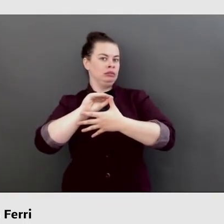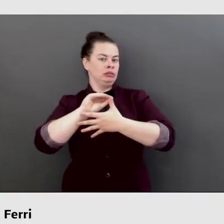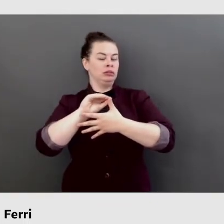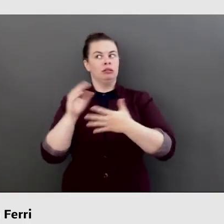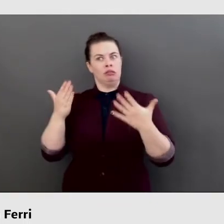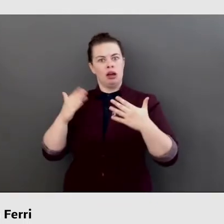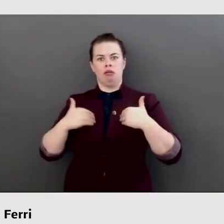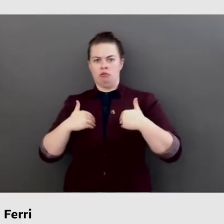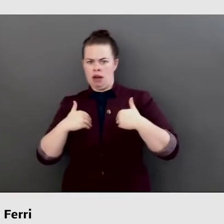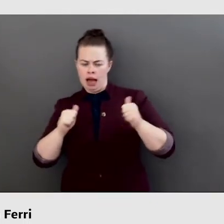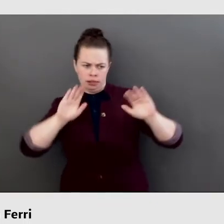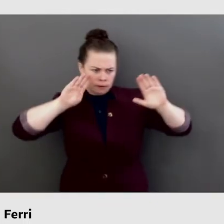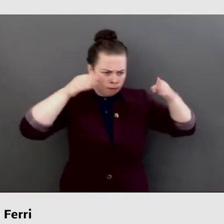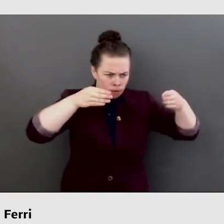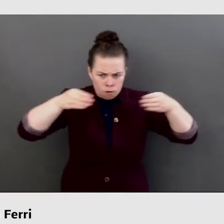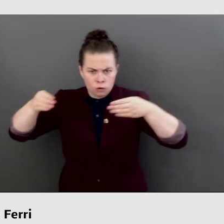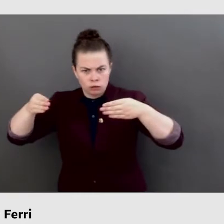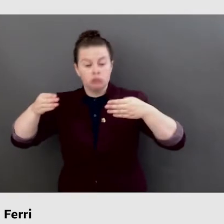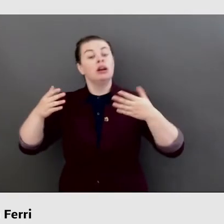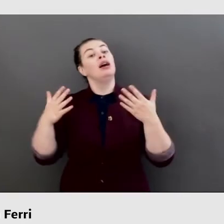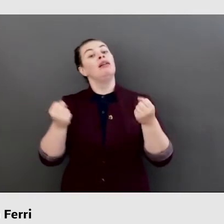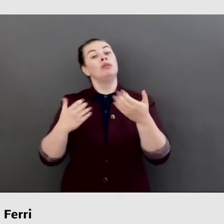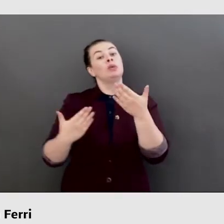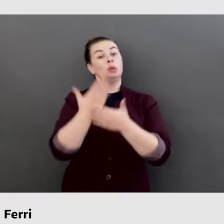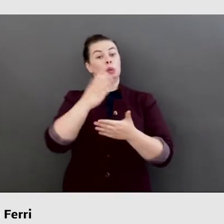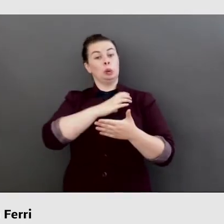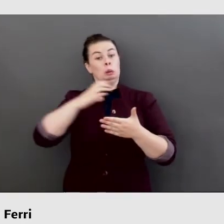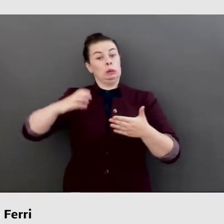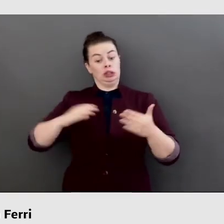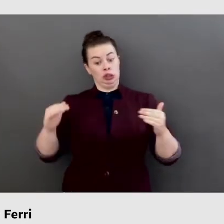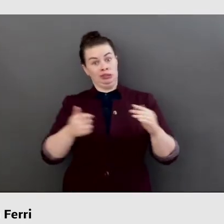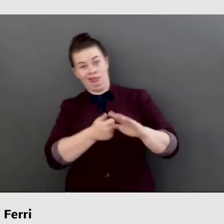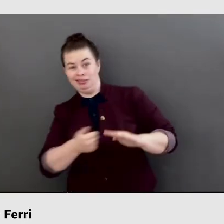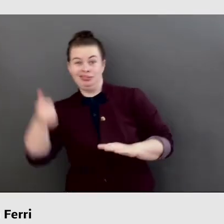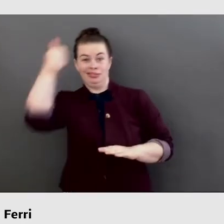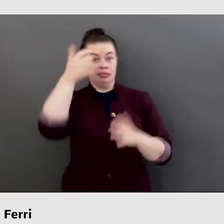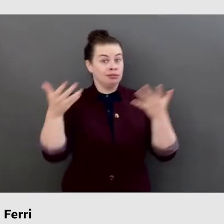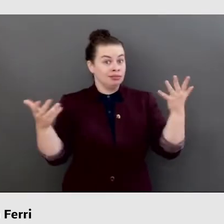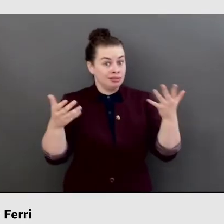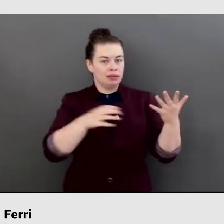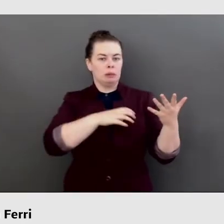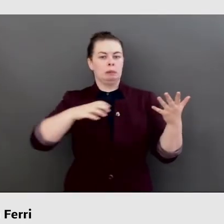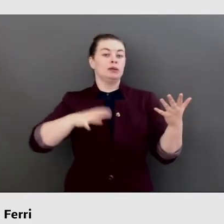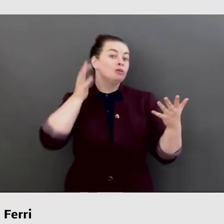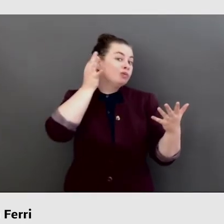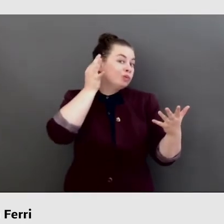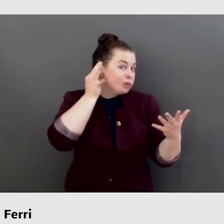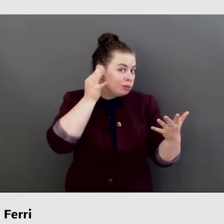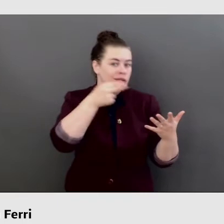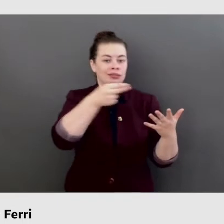health policy have become a priority for the new Commission led by Ursula von der